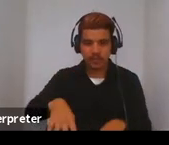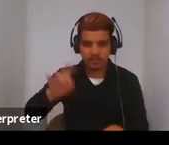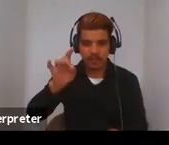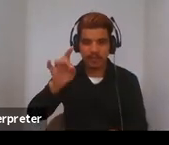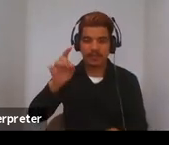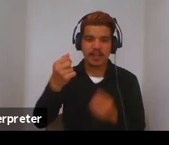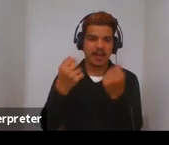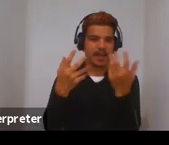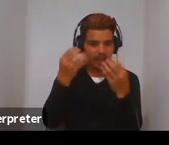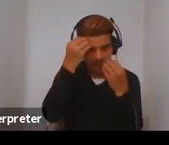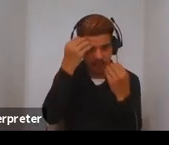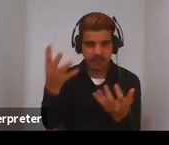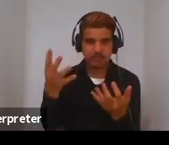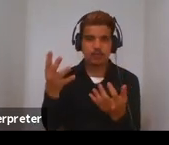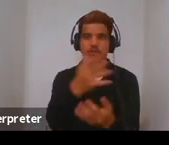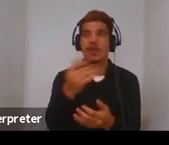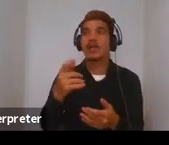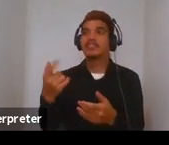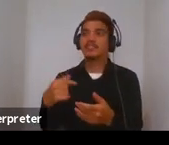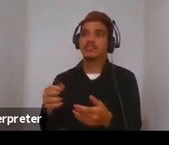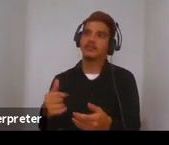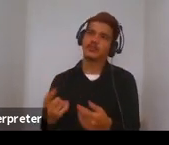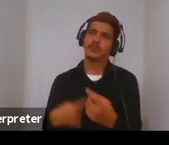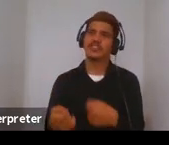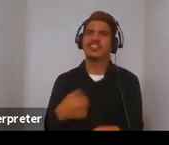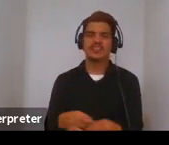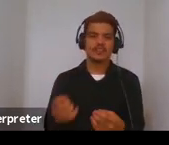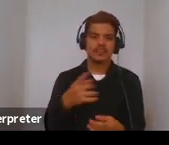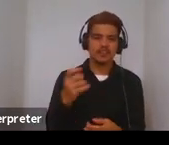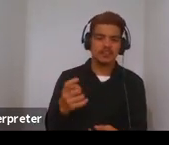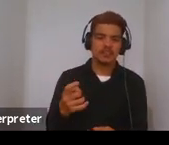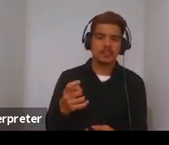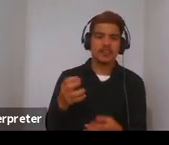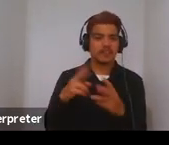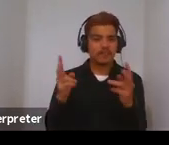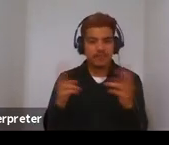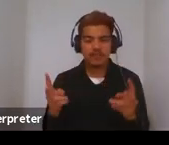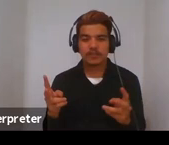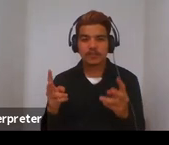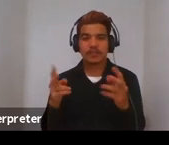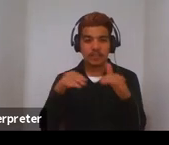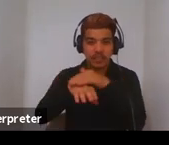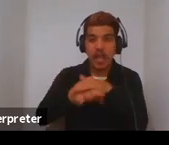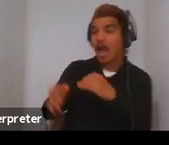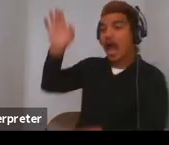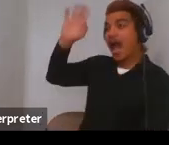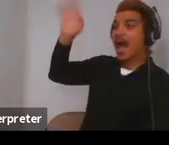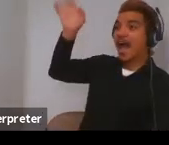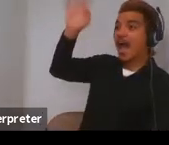a lot of that information, and their curators / librarians are very accessible. So I would— How are you?